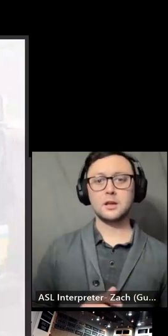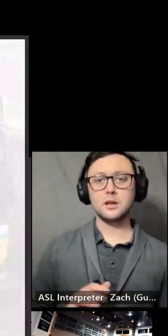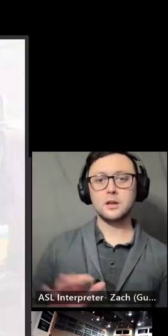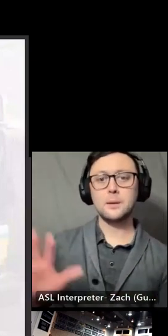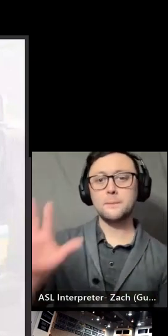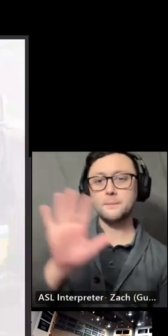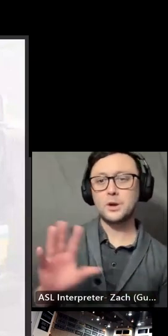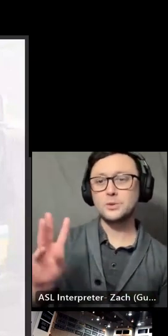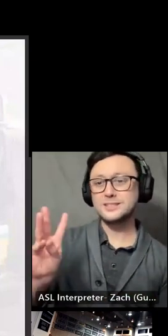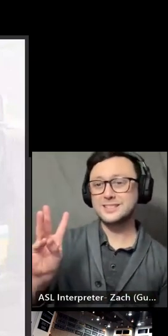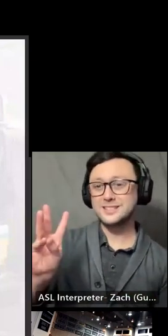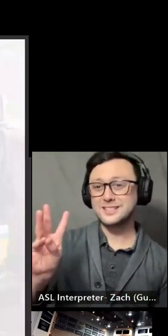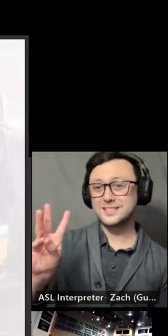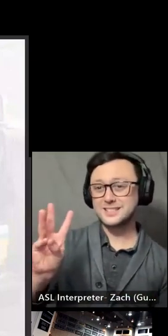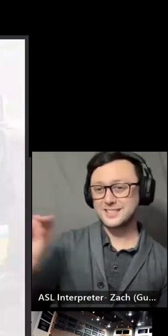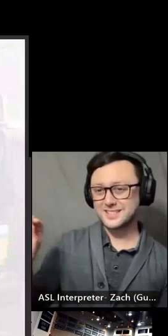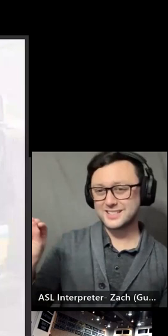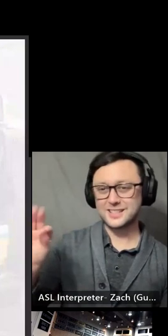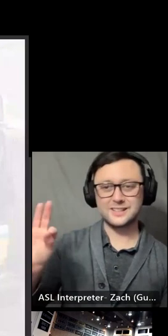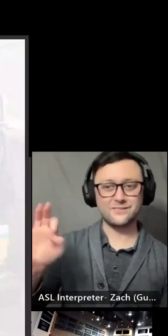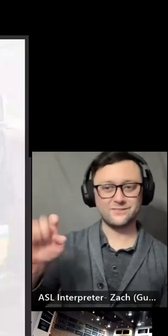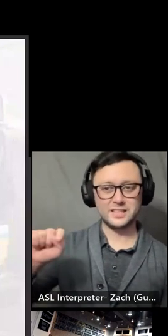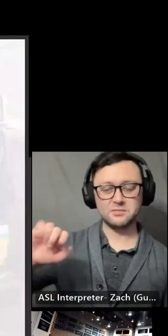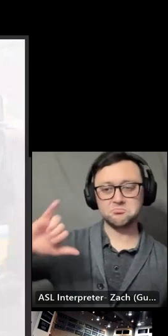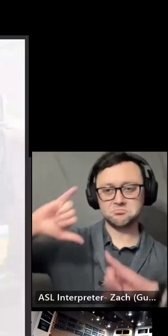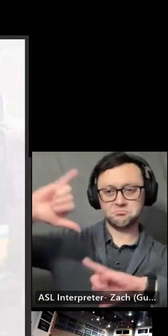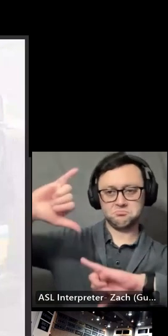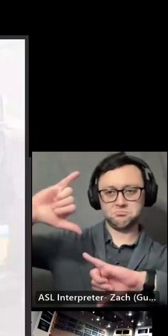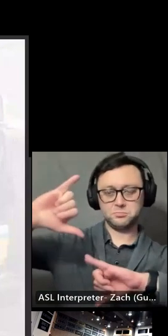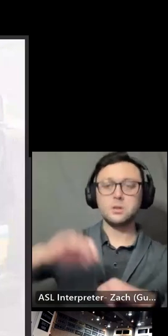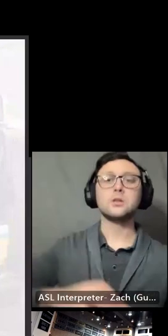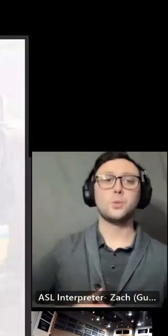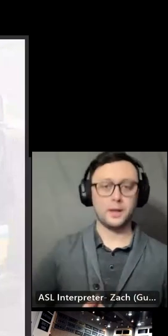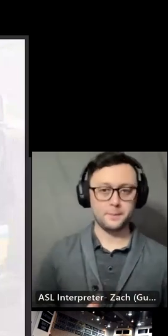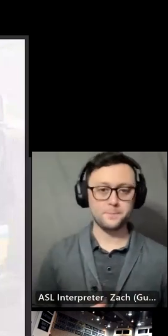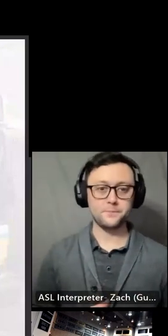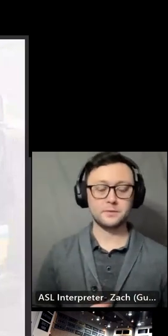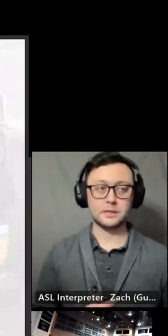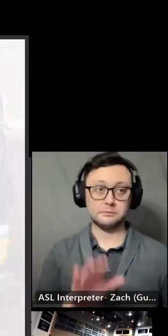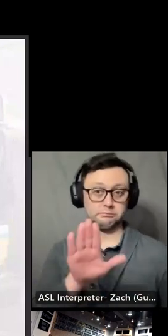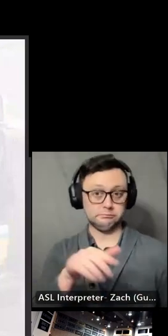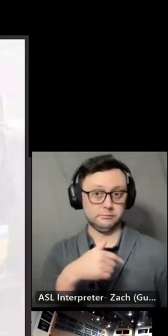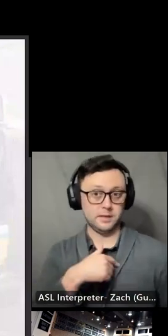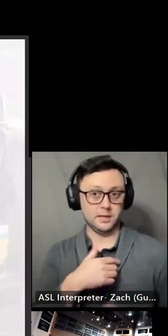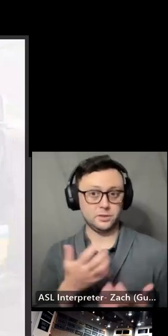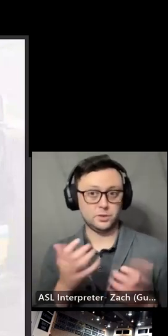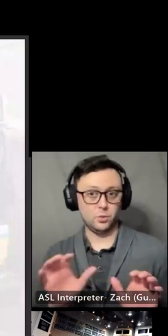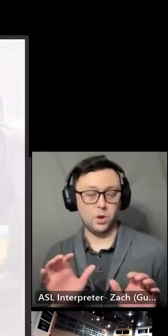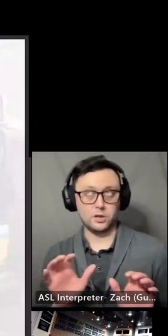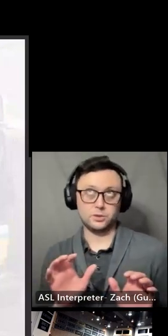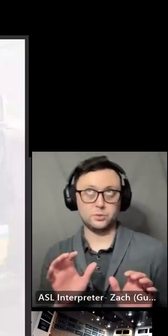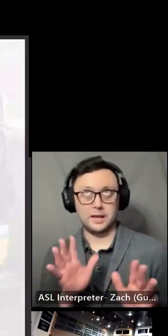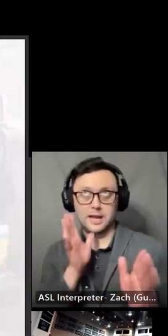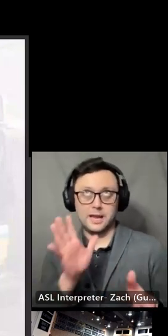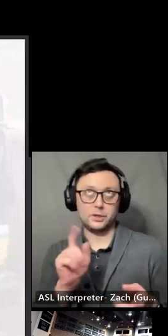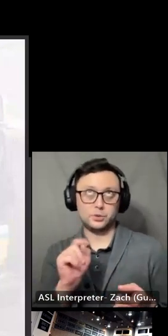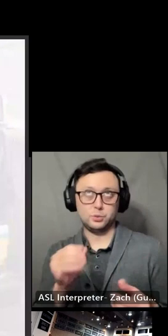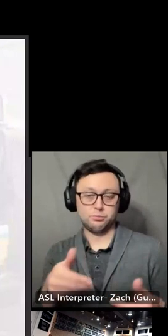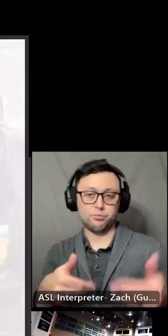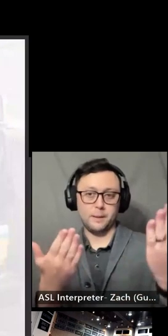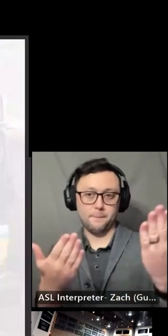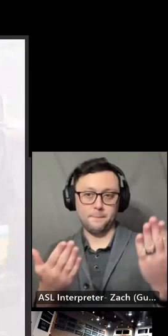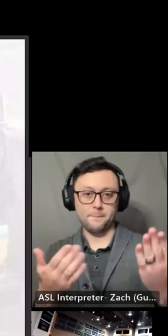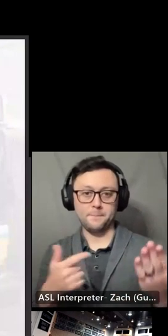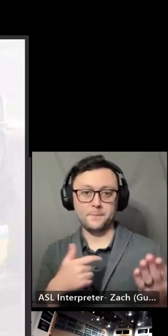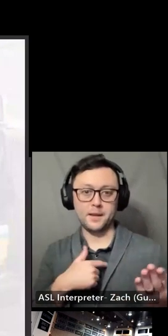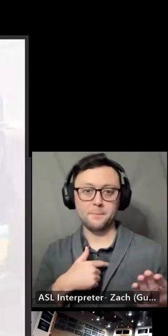60 feet. 60? Yeah. Okay. And I hate to bring this up, but I'm so